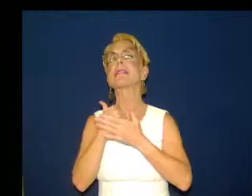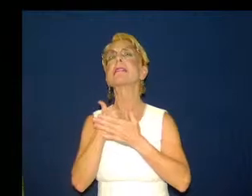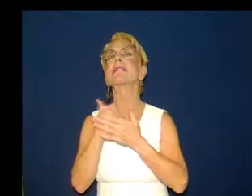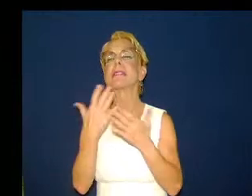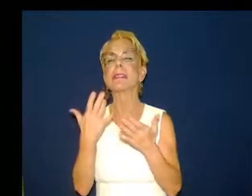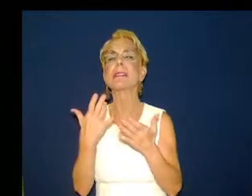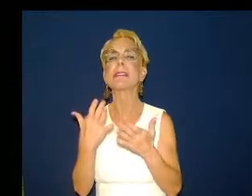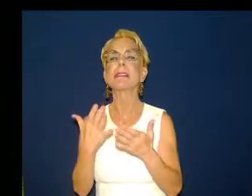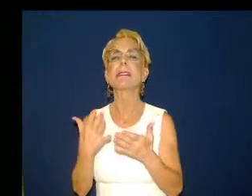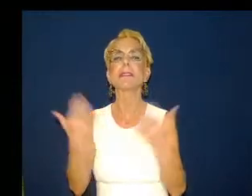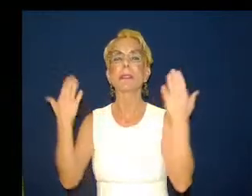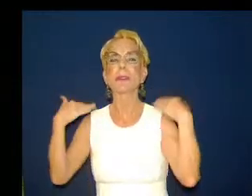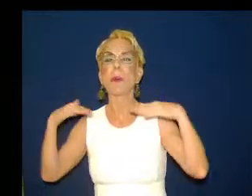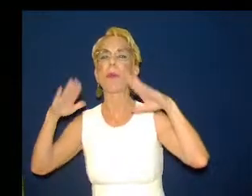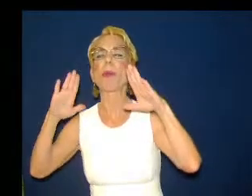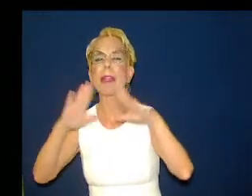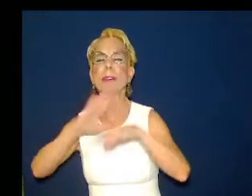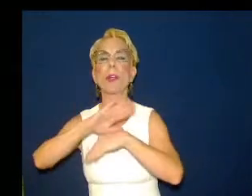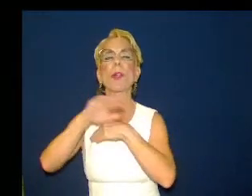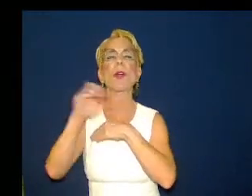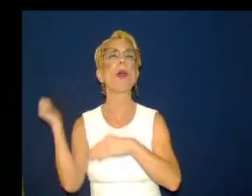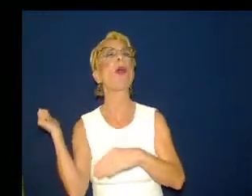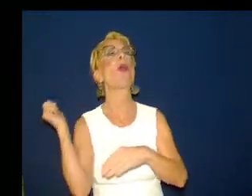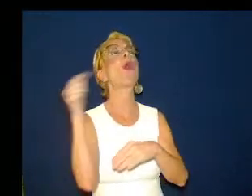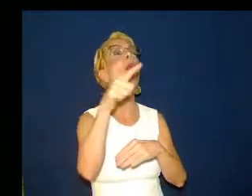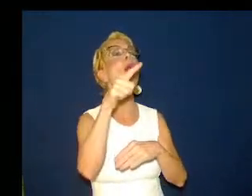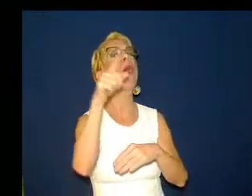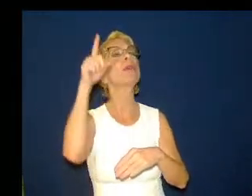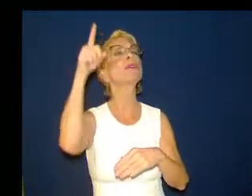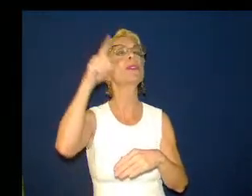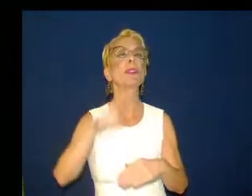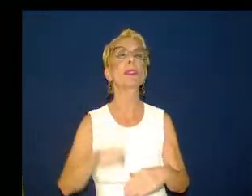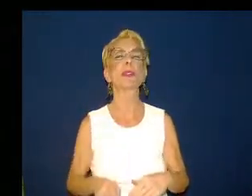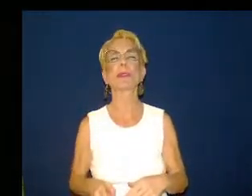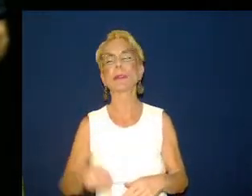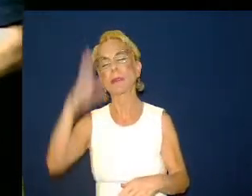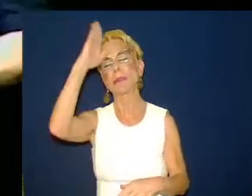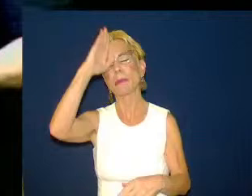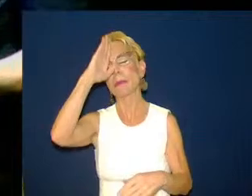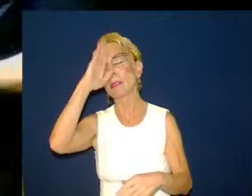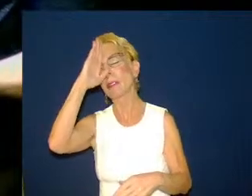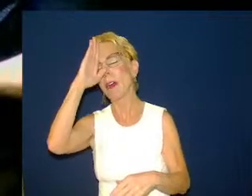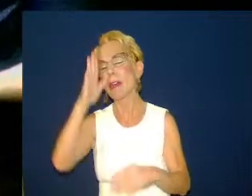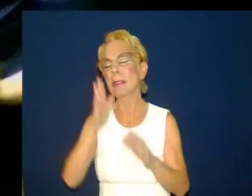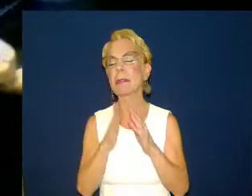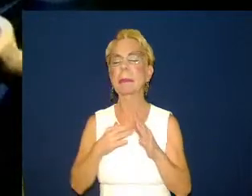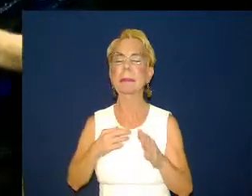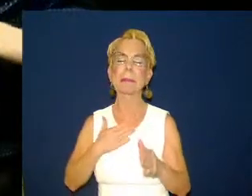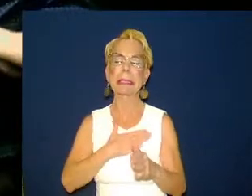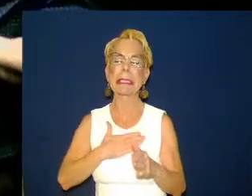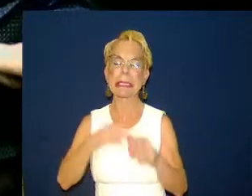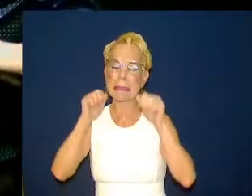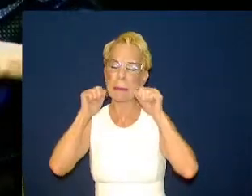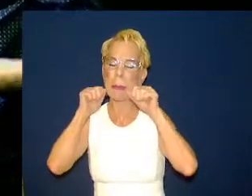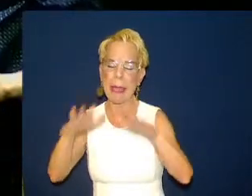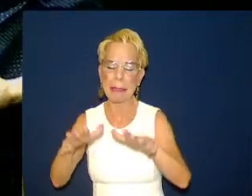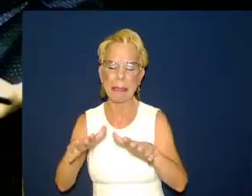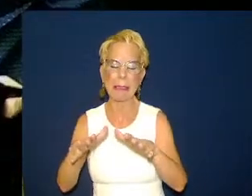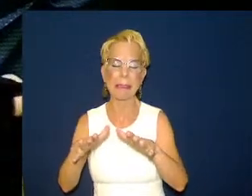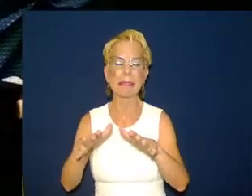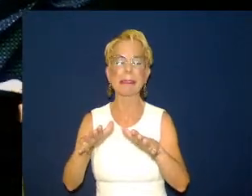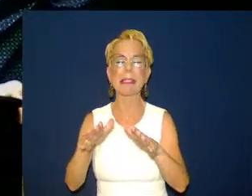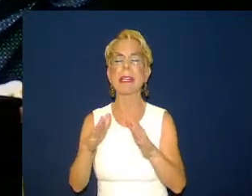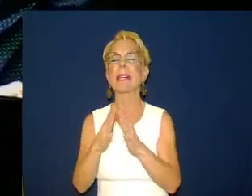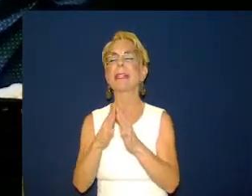we stand this morning. I pray, God, that you would just bless us this morning as we worship, as we sing, and as we give you